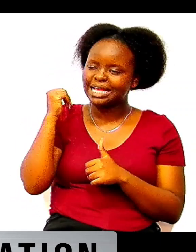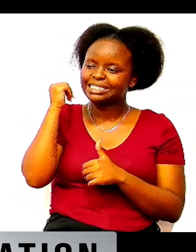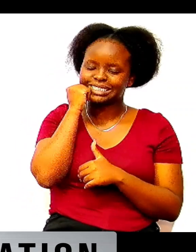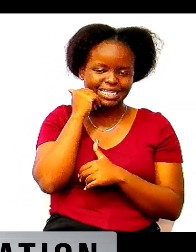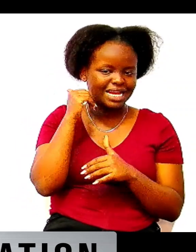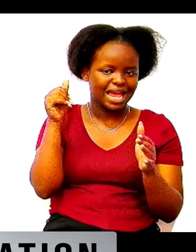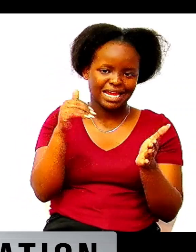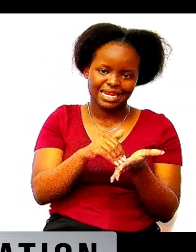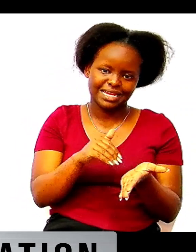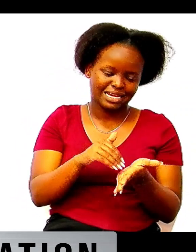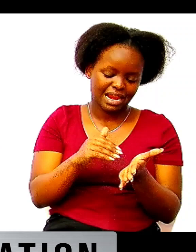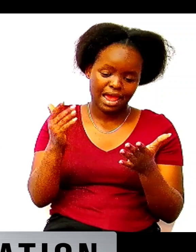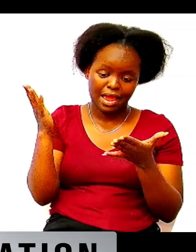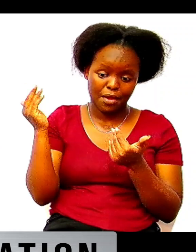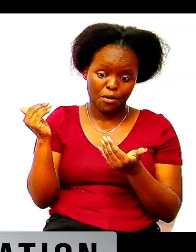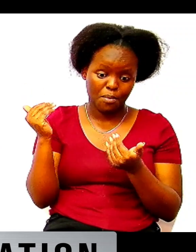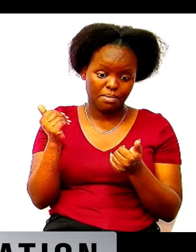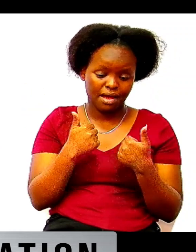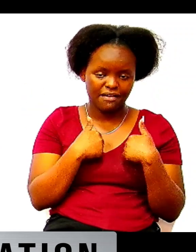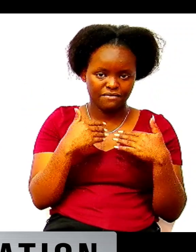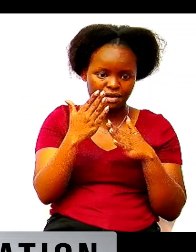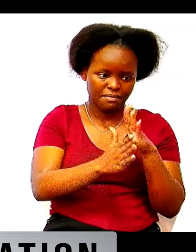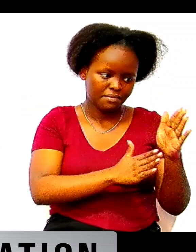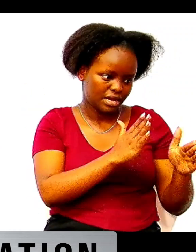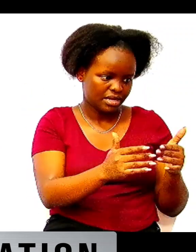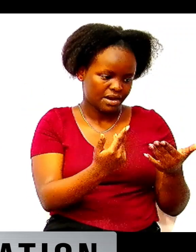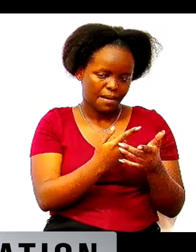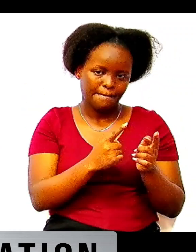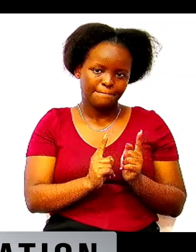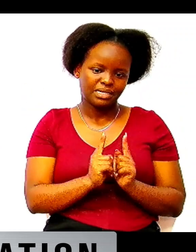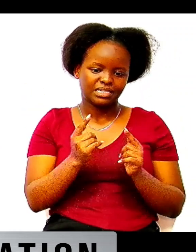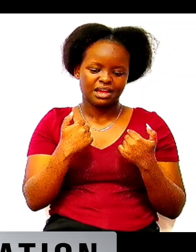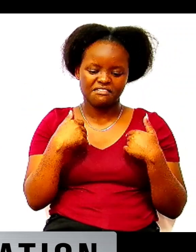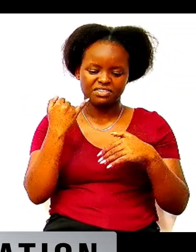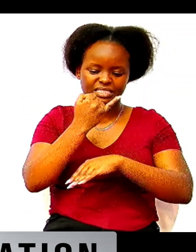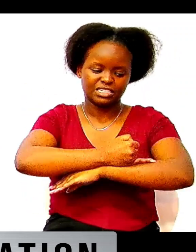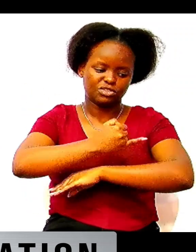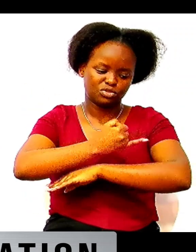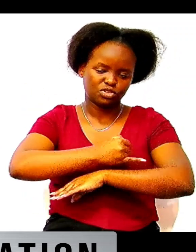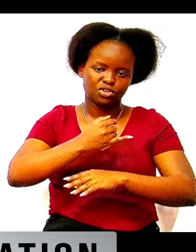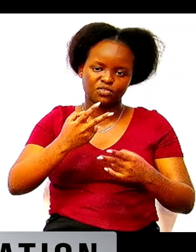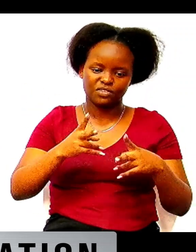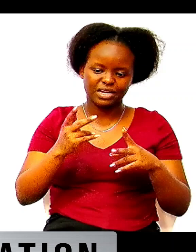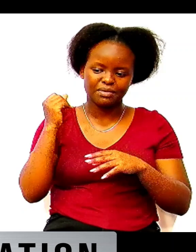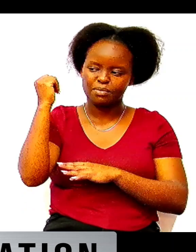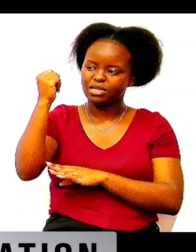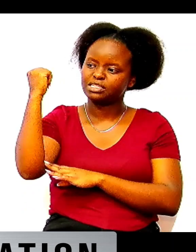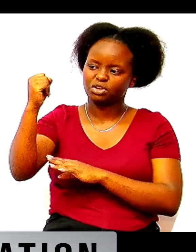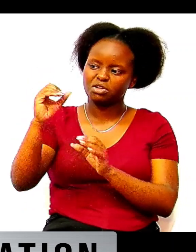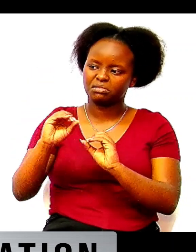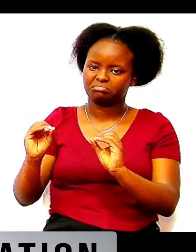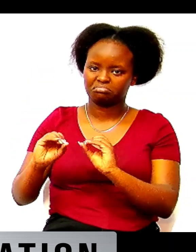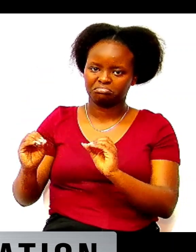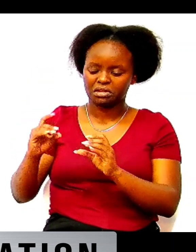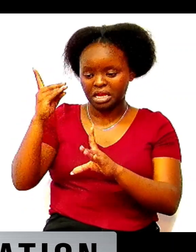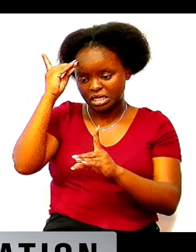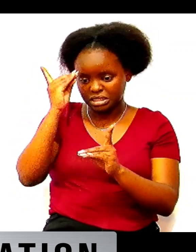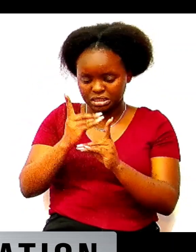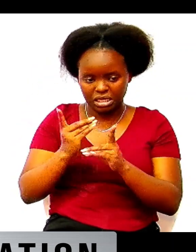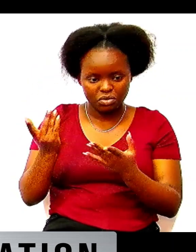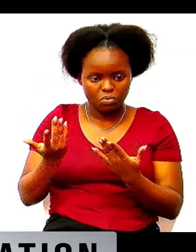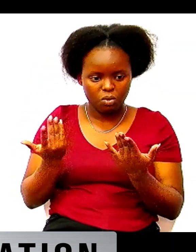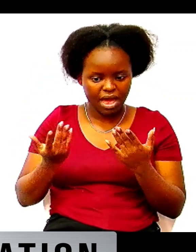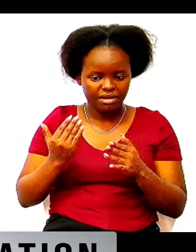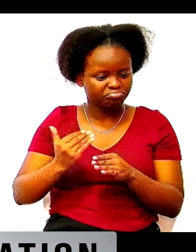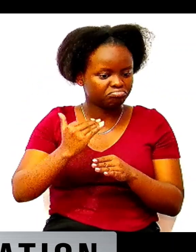hoped that we have a plan that there is an institution that is not really political that decides where it goes and